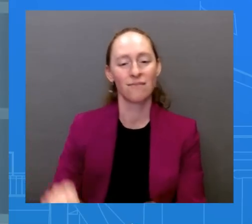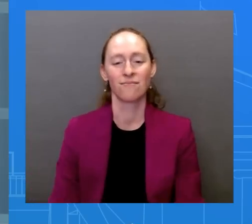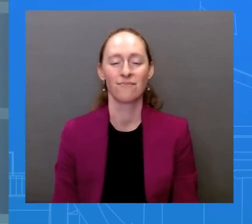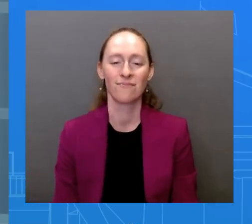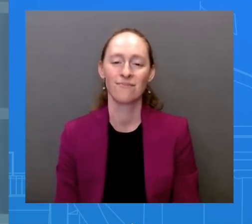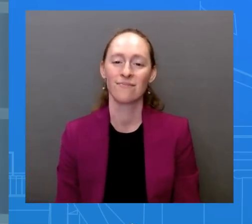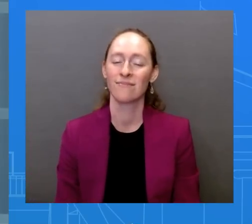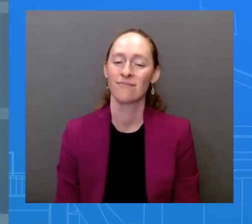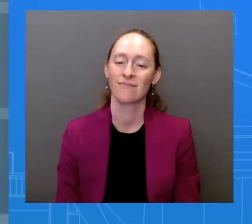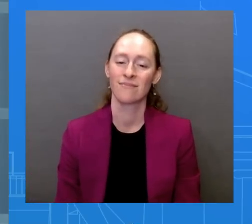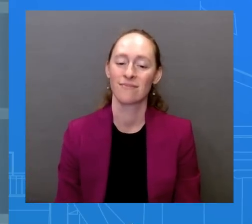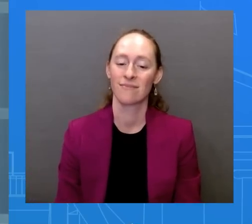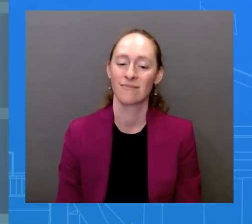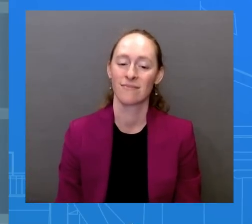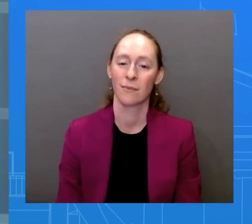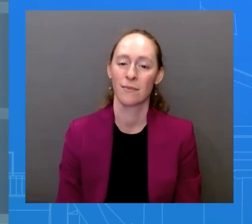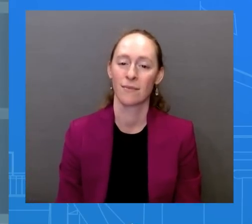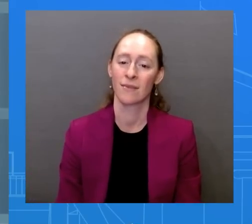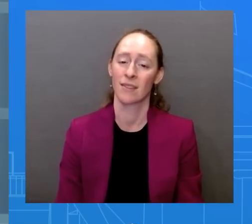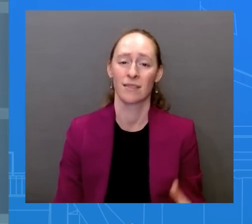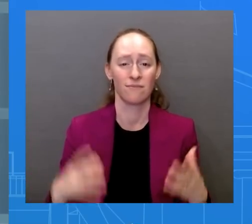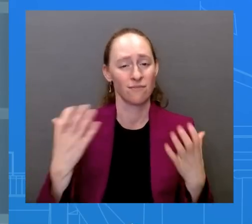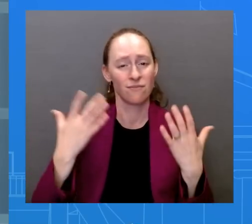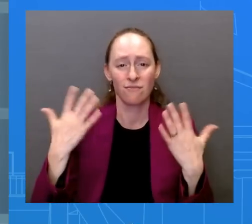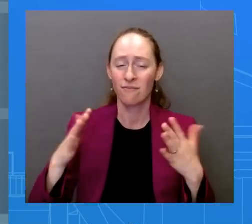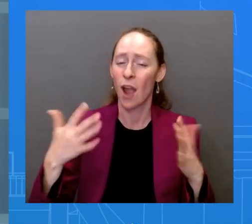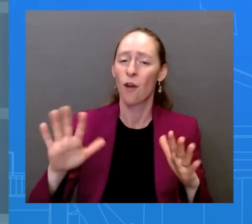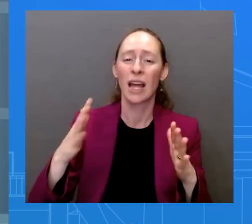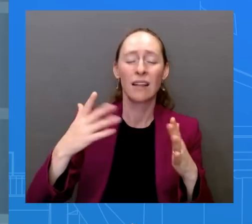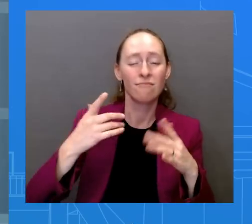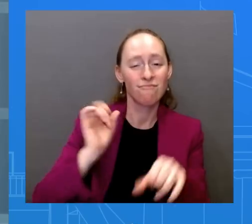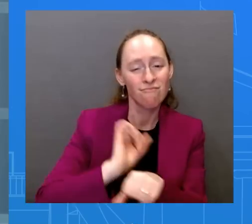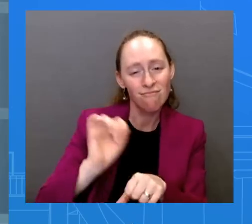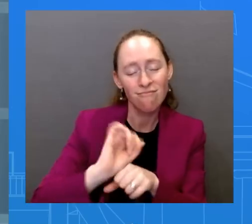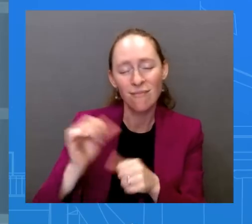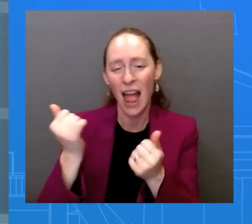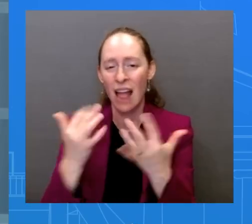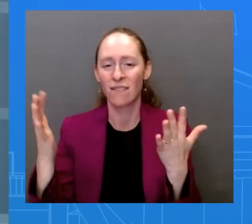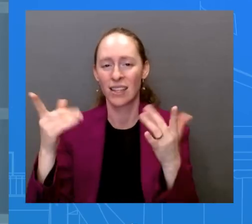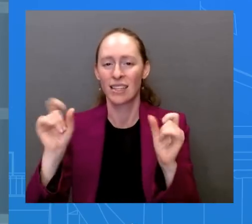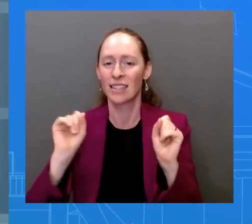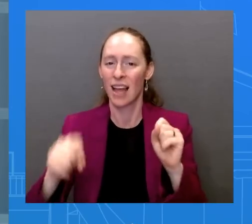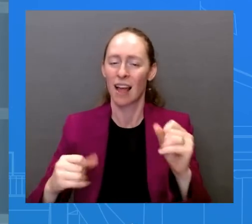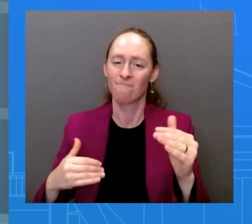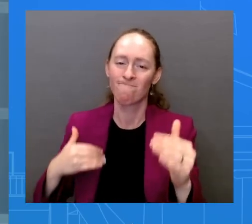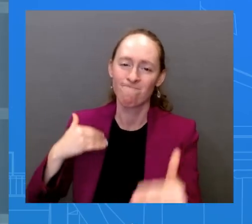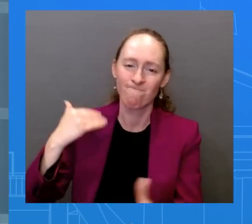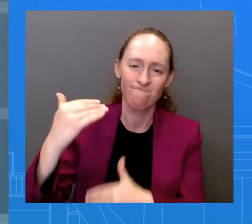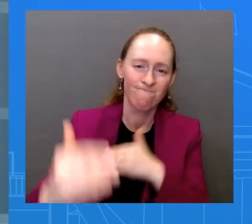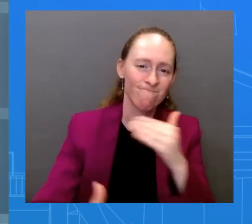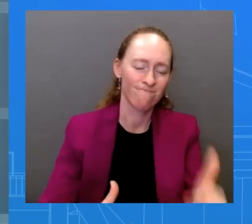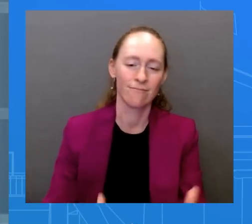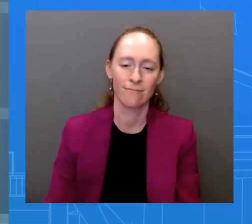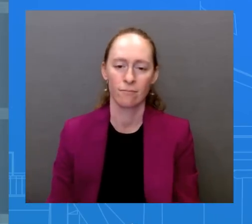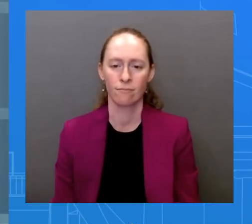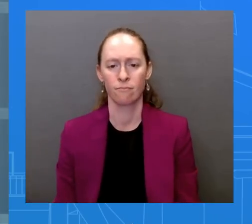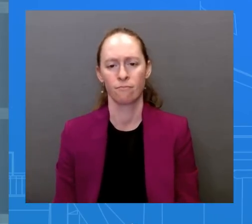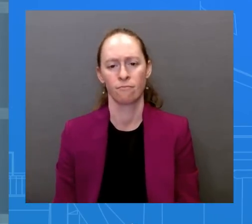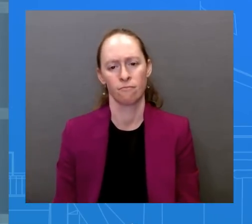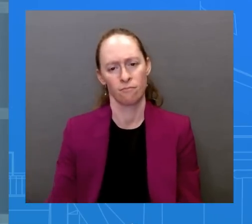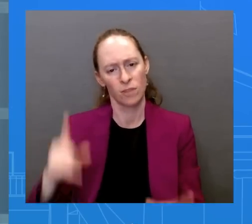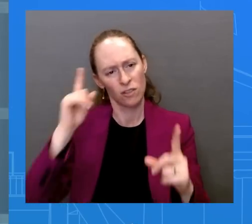done everything that we can. The President has made lowering costs for the American people a priority, has made the